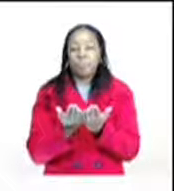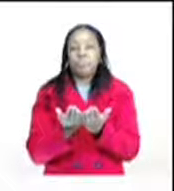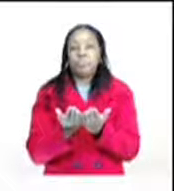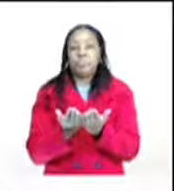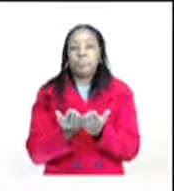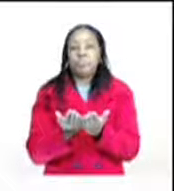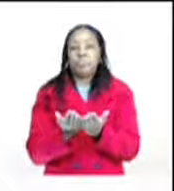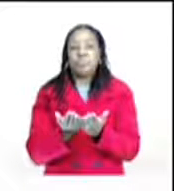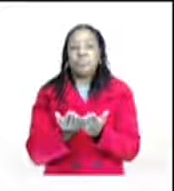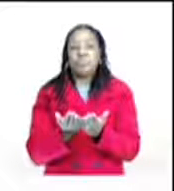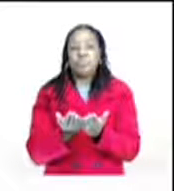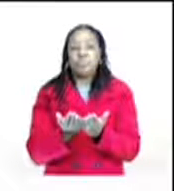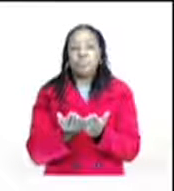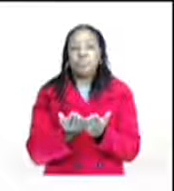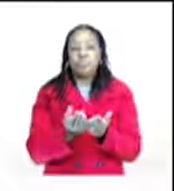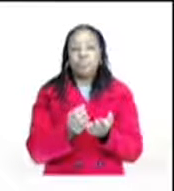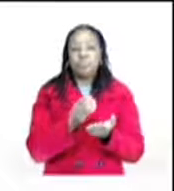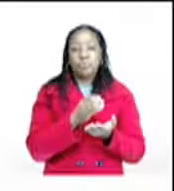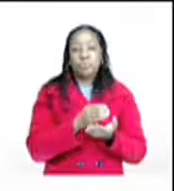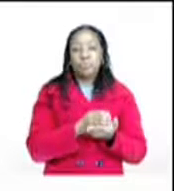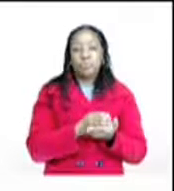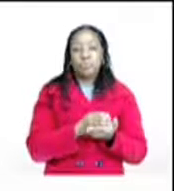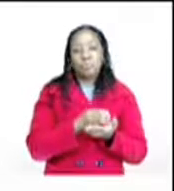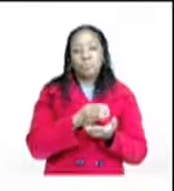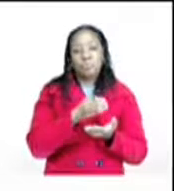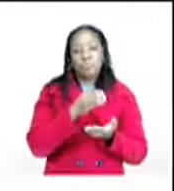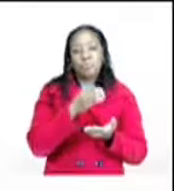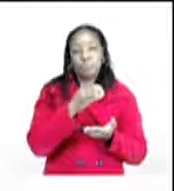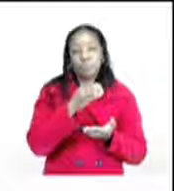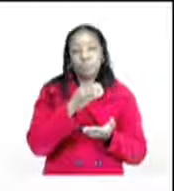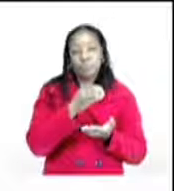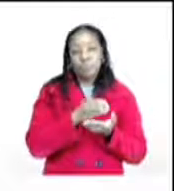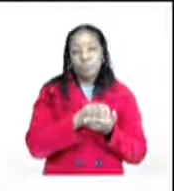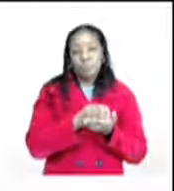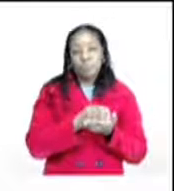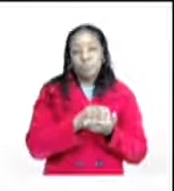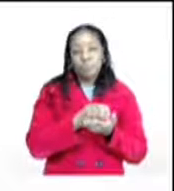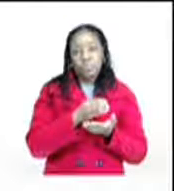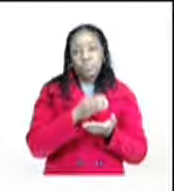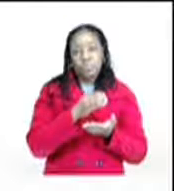one, book. The next one,